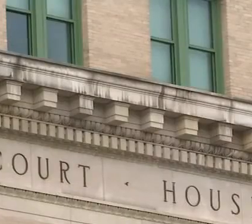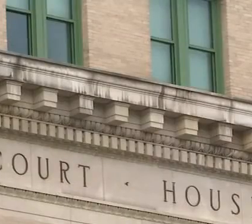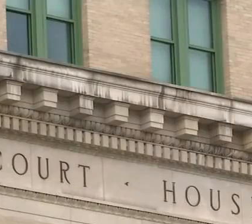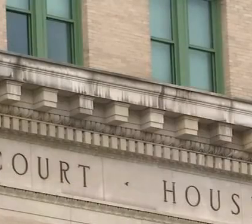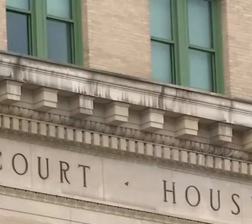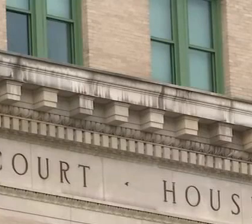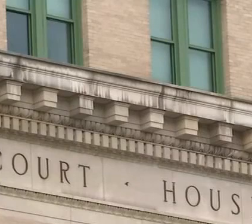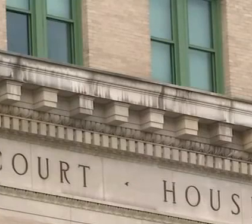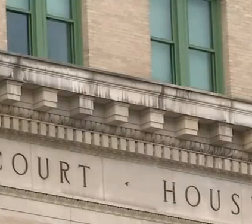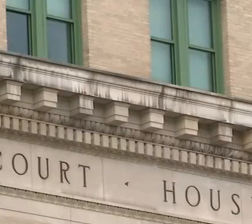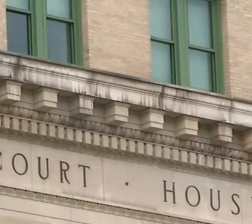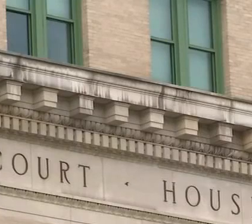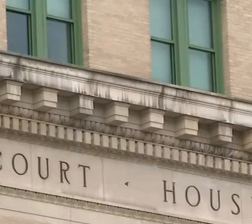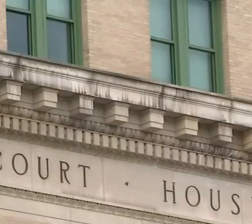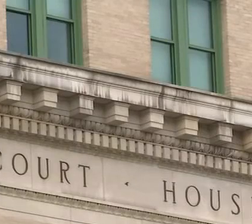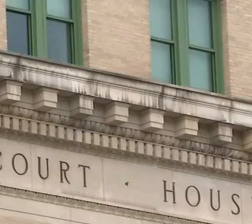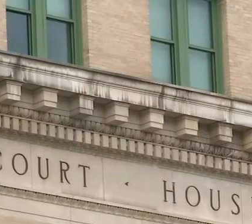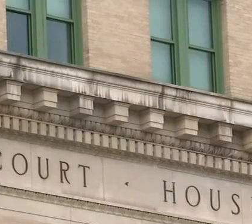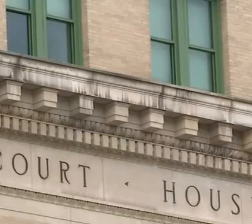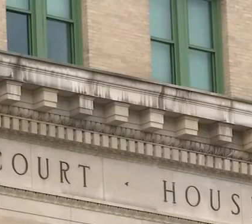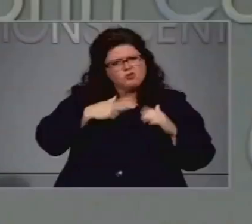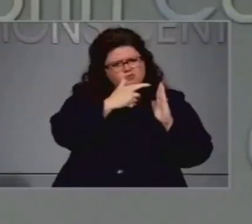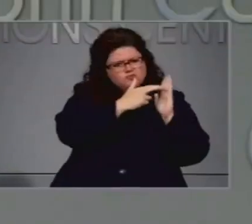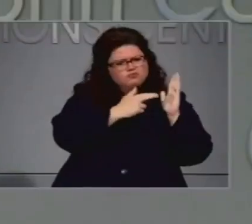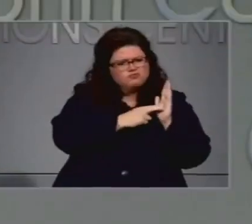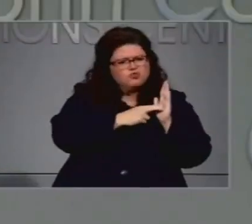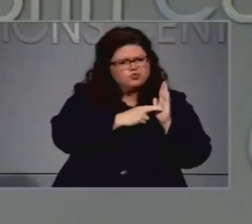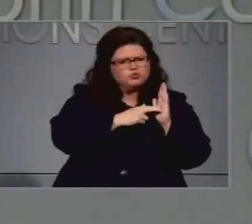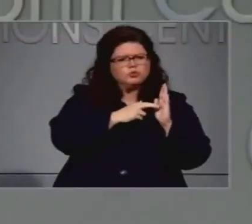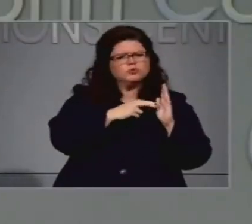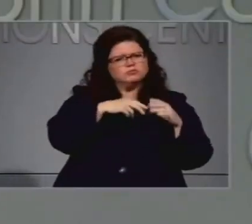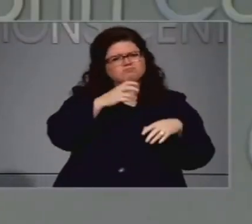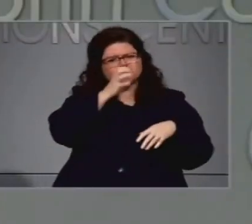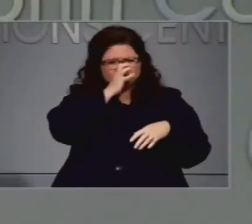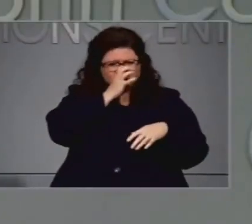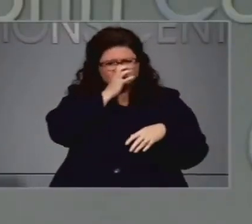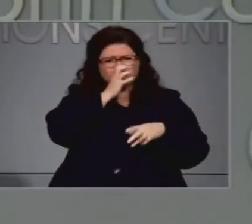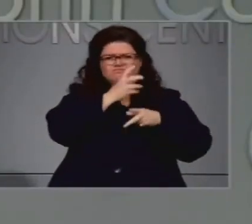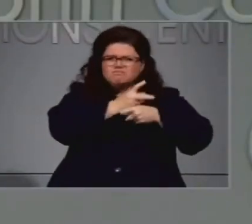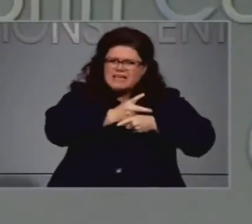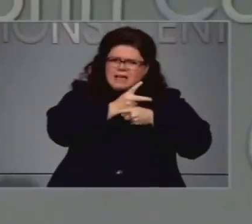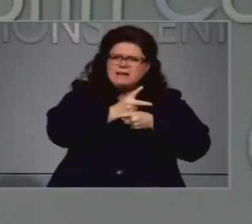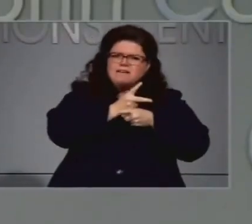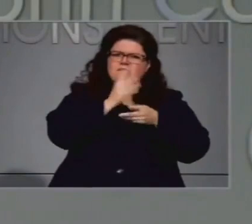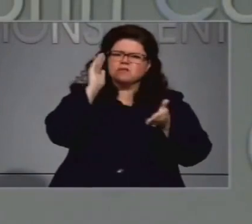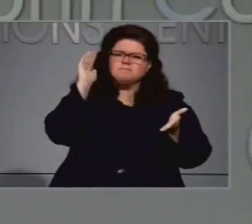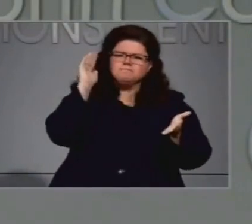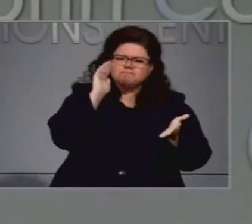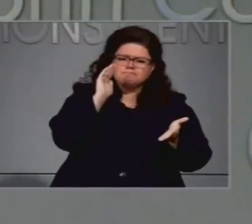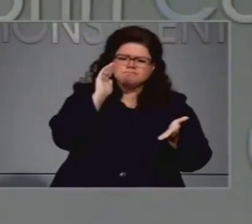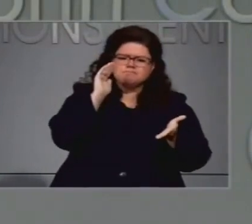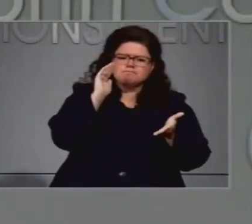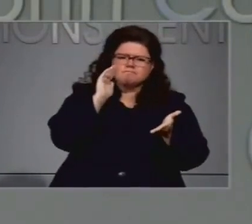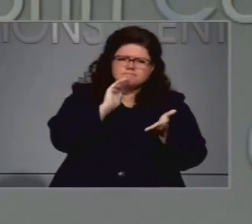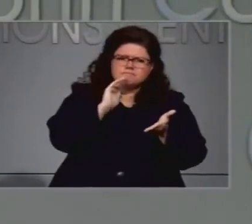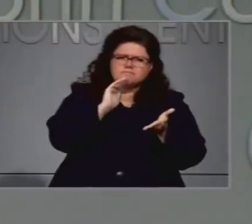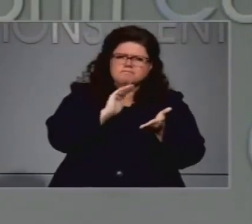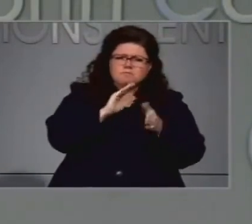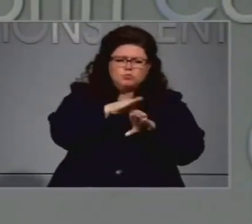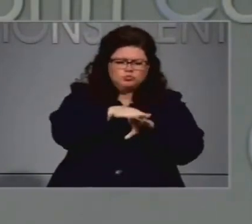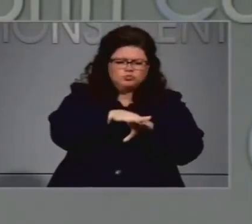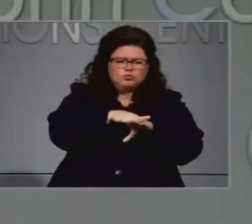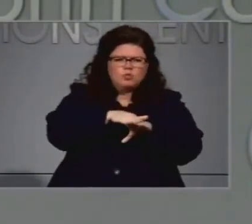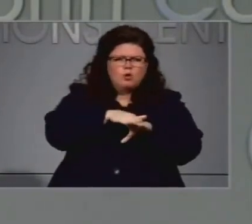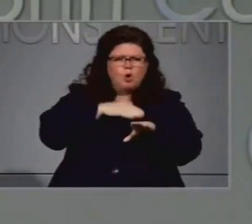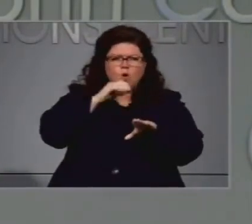a renewed focus on health safety requirements. Public health experts warn that removing restrictions too fast